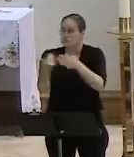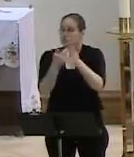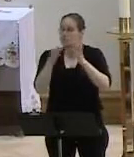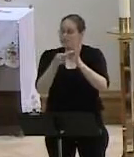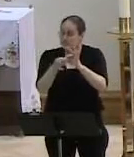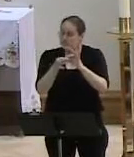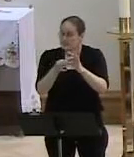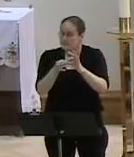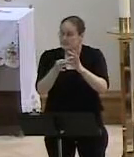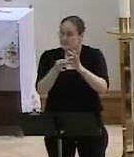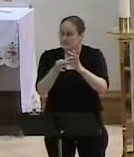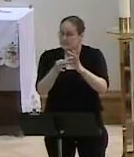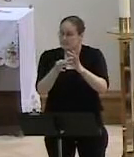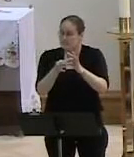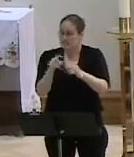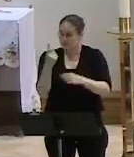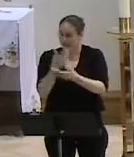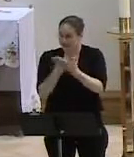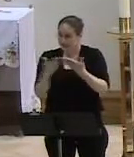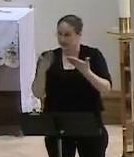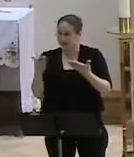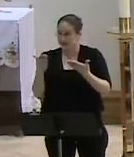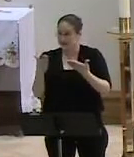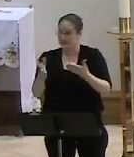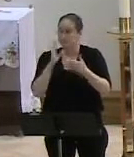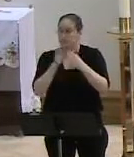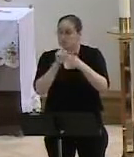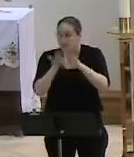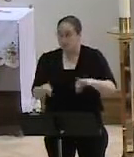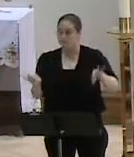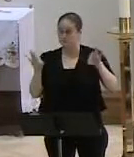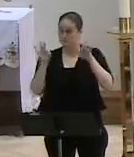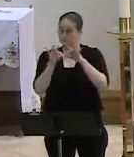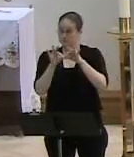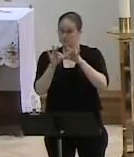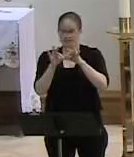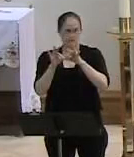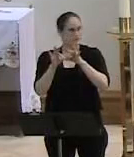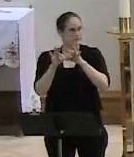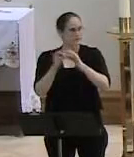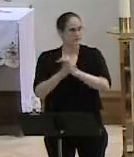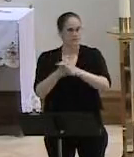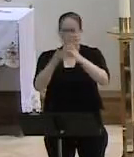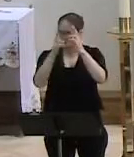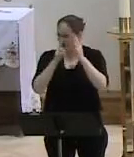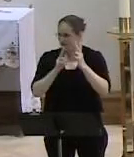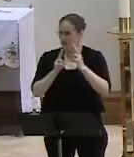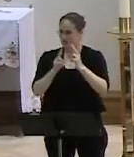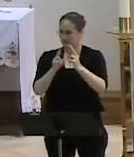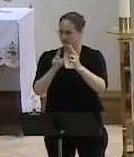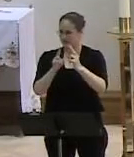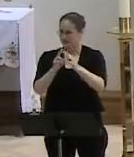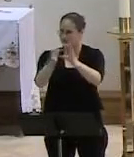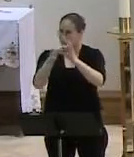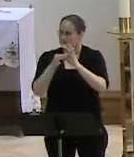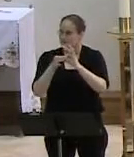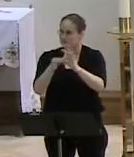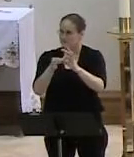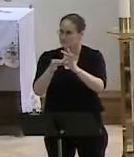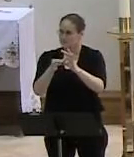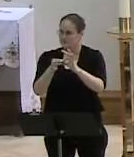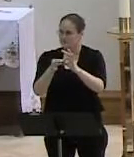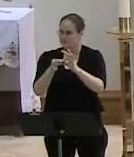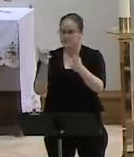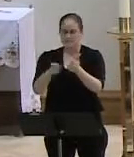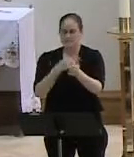relationships. And that's one of the things that's a huge thing, that you be honorable in all of your relationships. Sometimes you have to